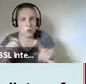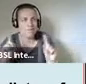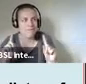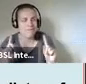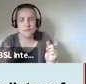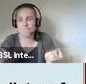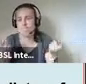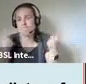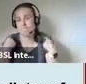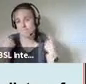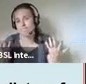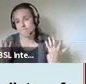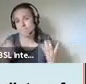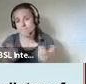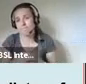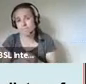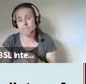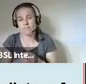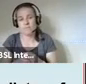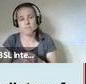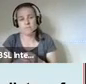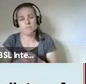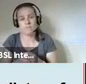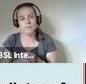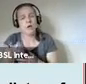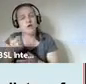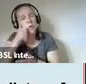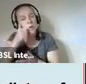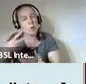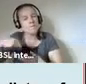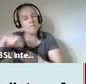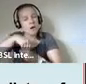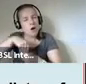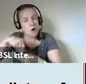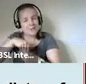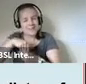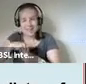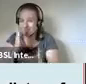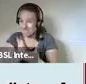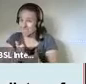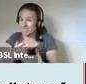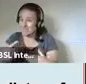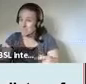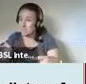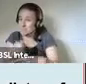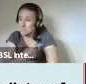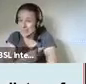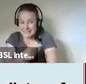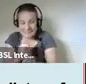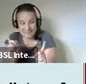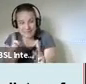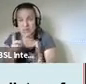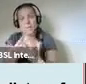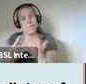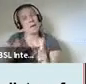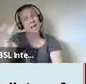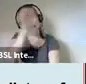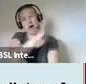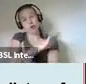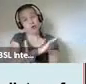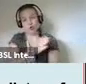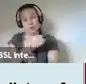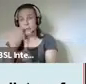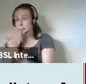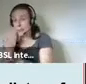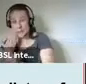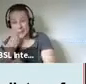that what is, in terms of the content, what is really missing still in many countries, and this is also Open